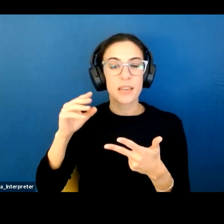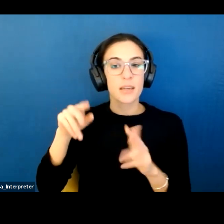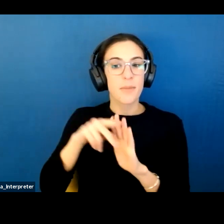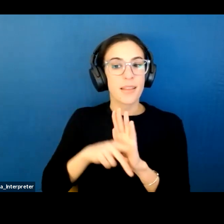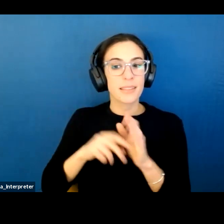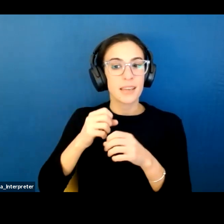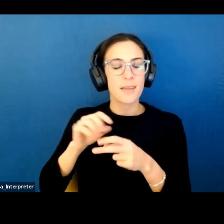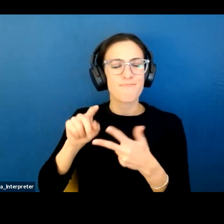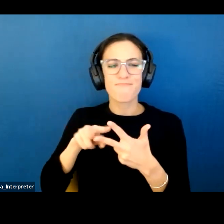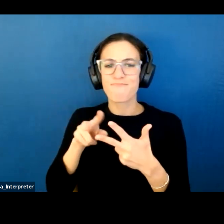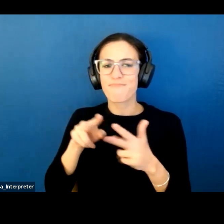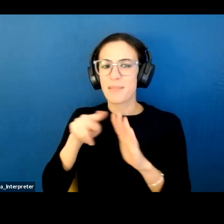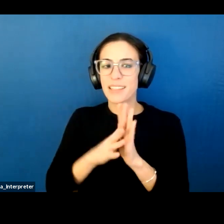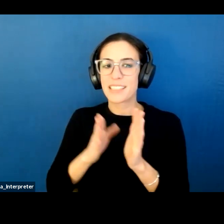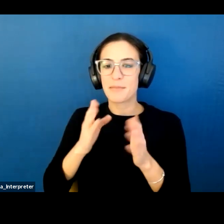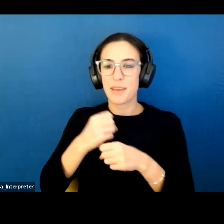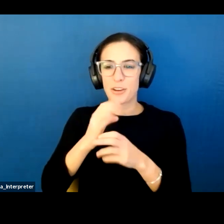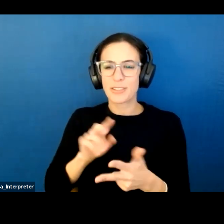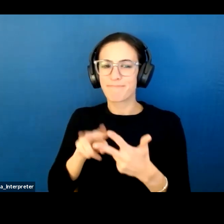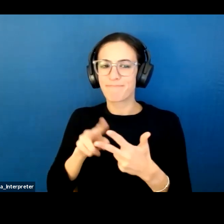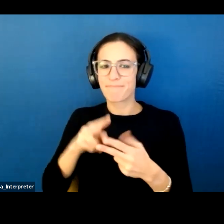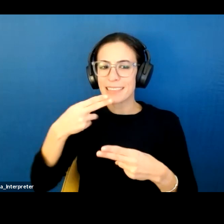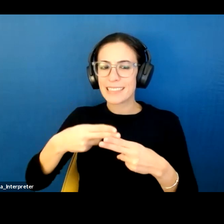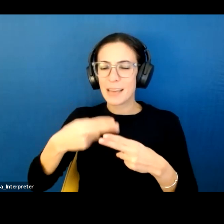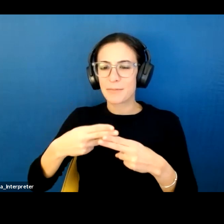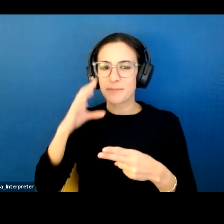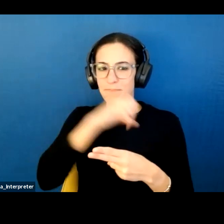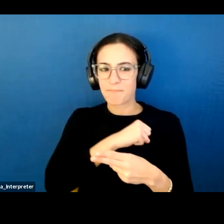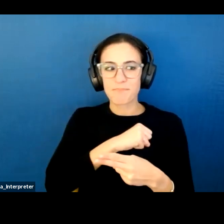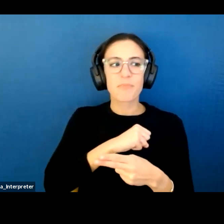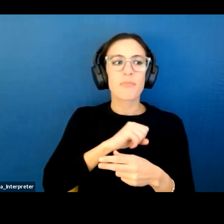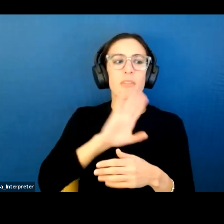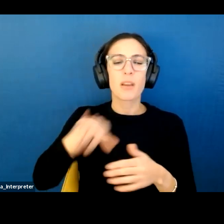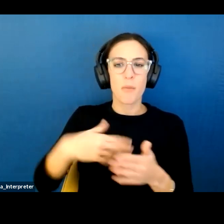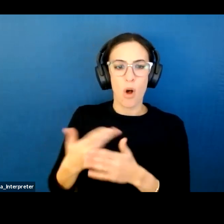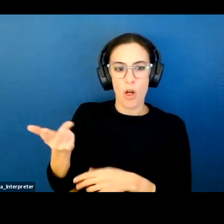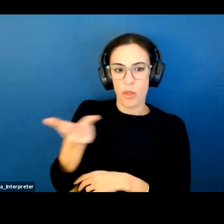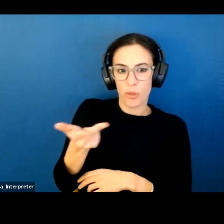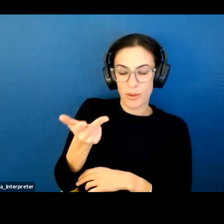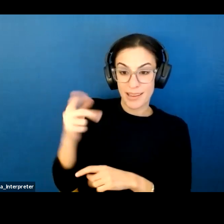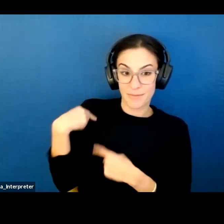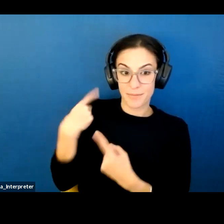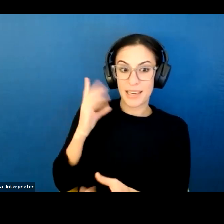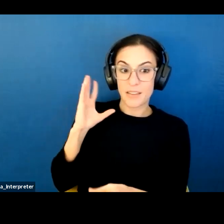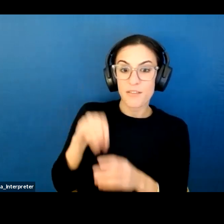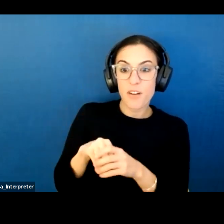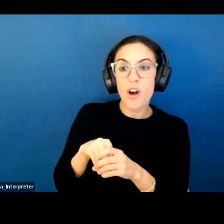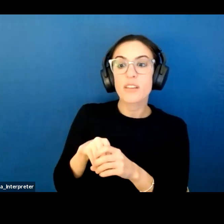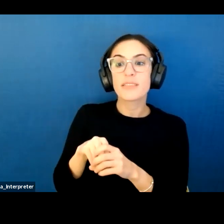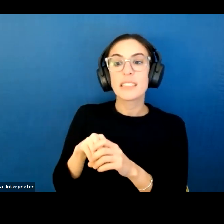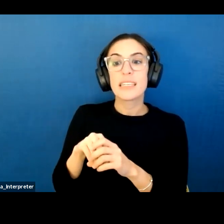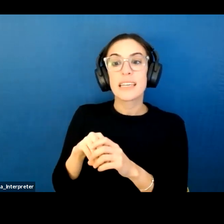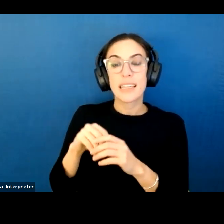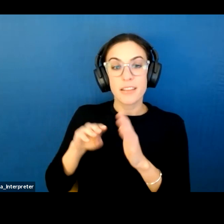also asked about in the last panel. All three people have been involved in the construction of the